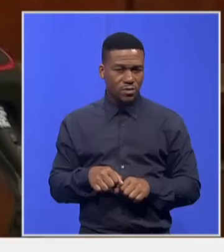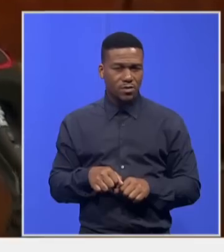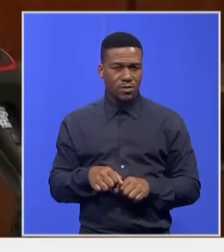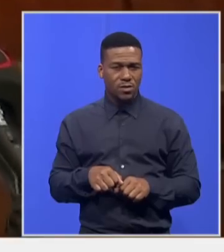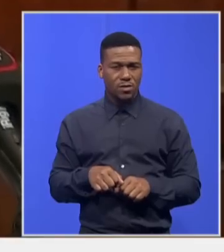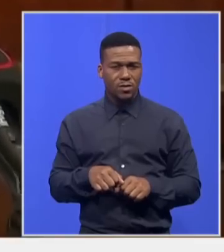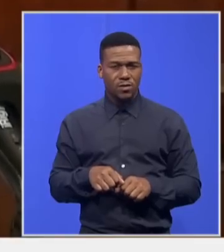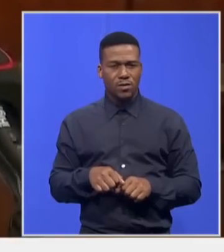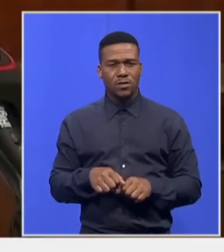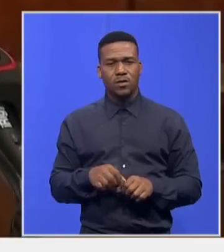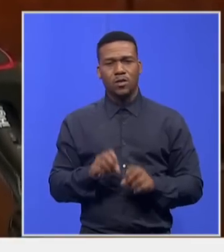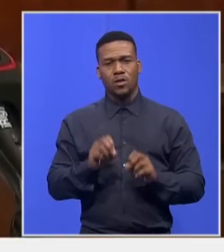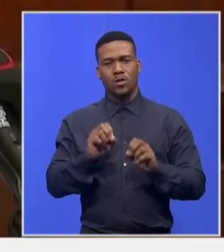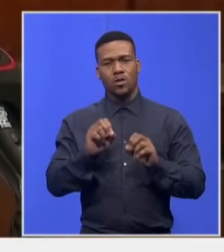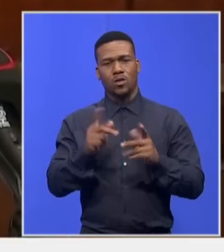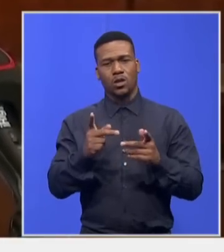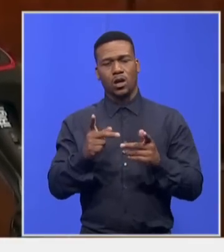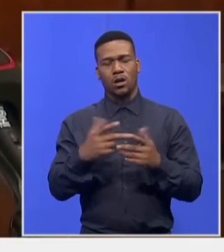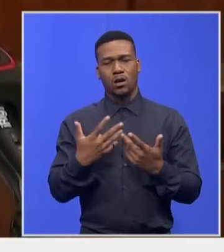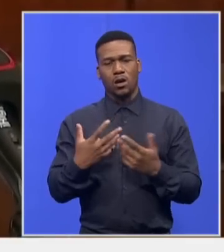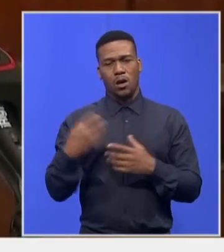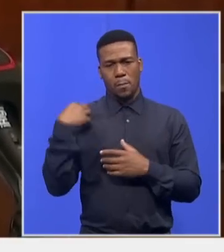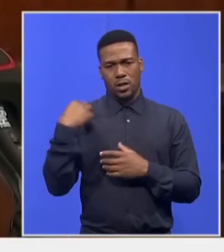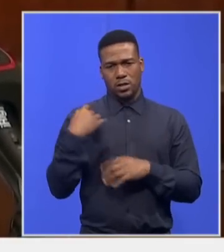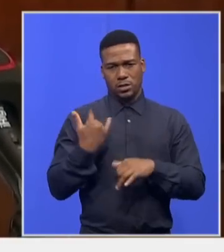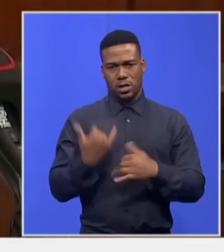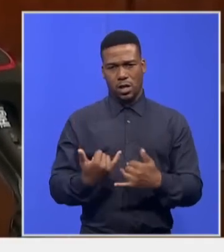Morning, Minister. It's Omarewani from KFM.